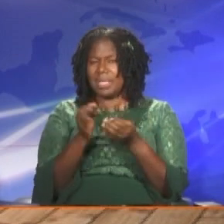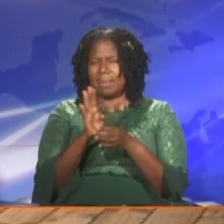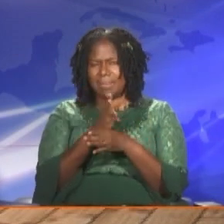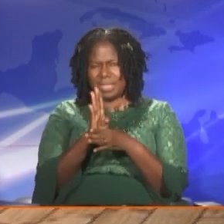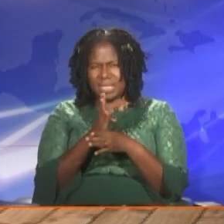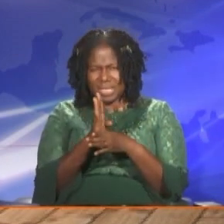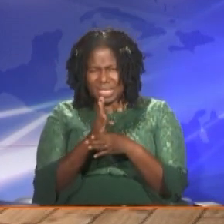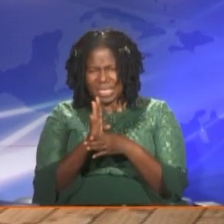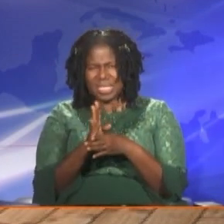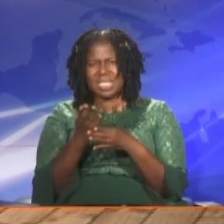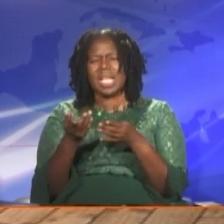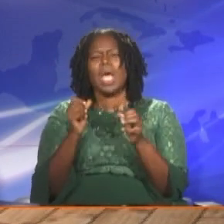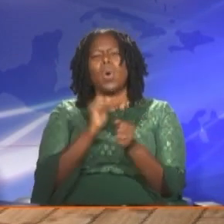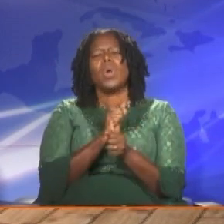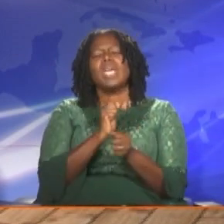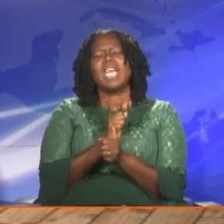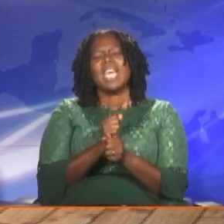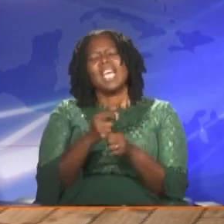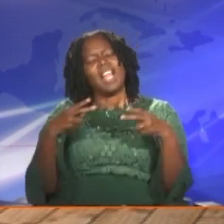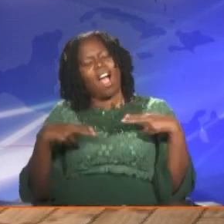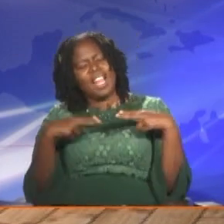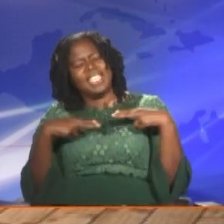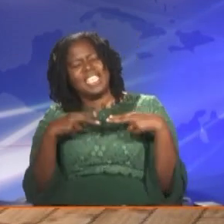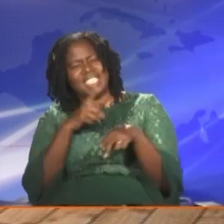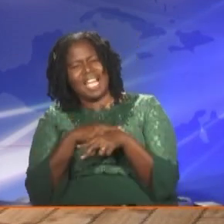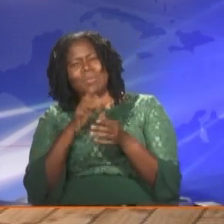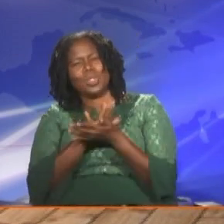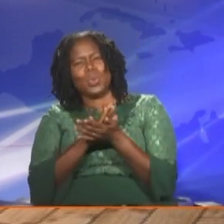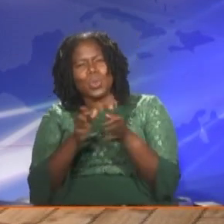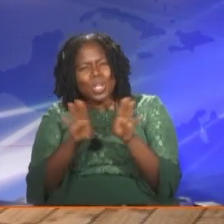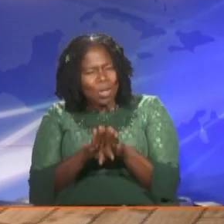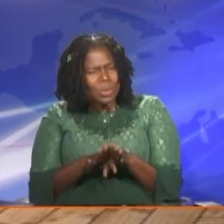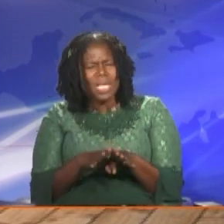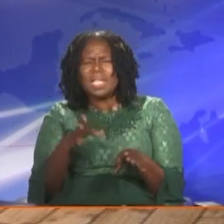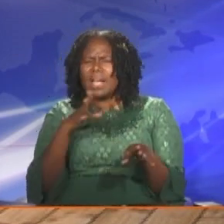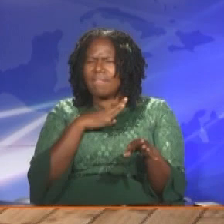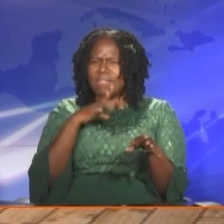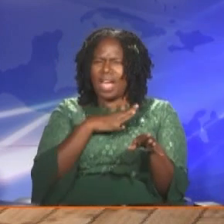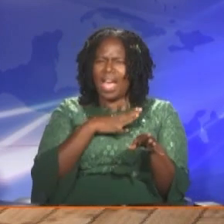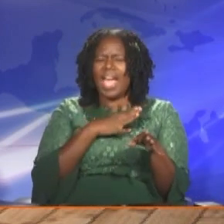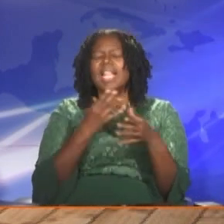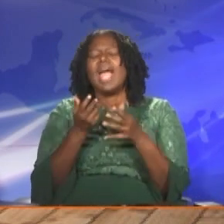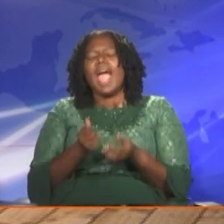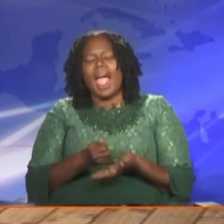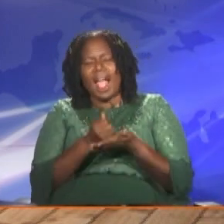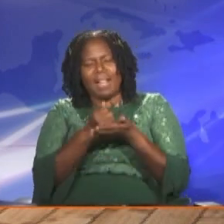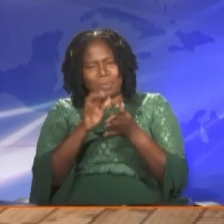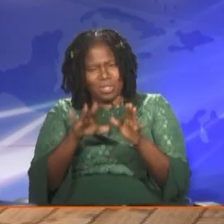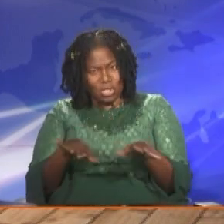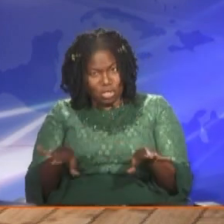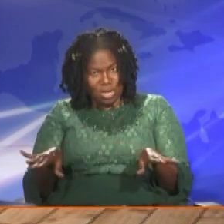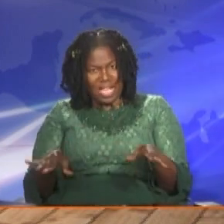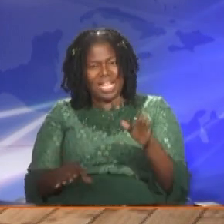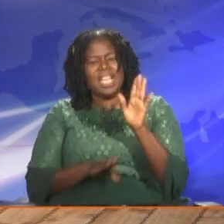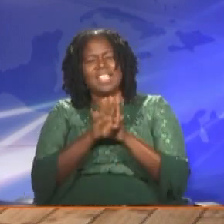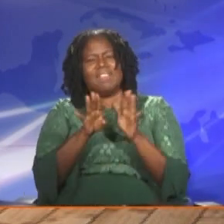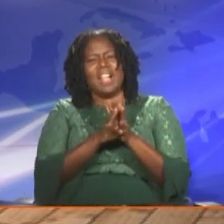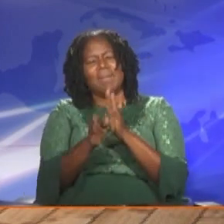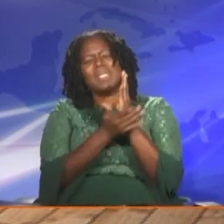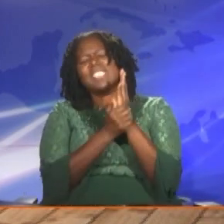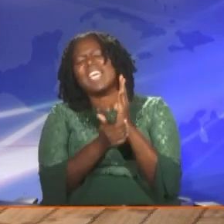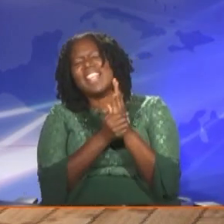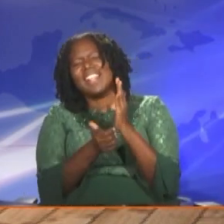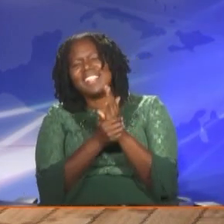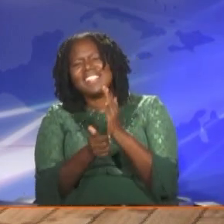during the vacation period, for example, can help a child to develop skills and attitudes and experience that helps them